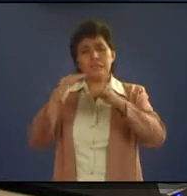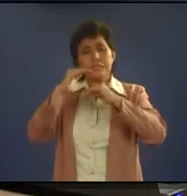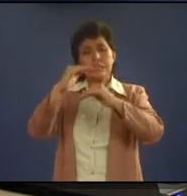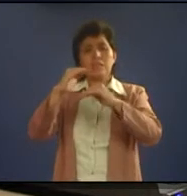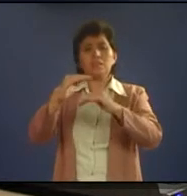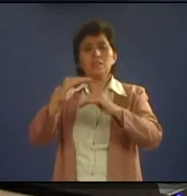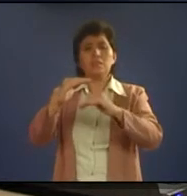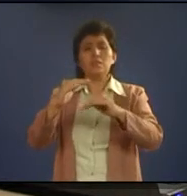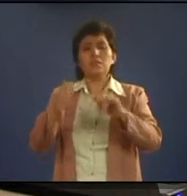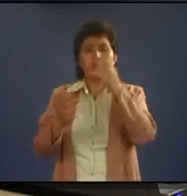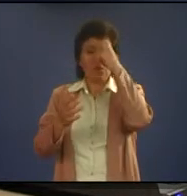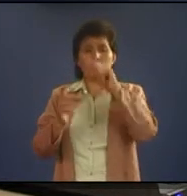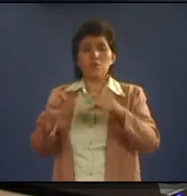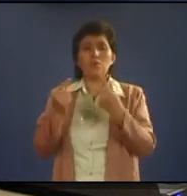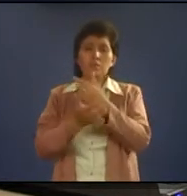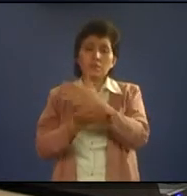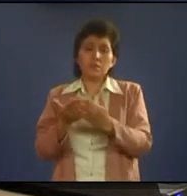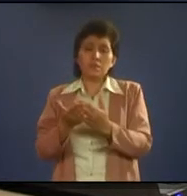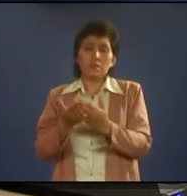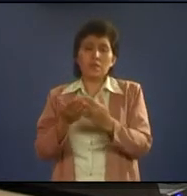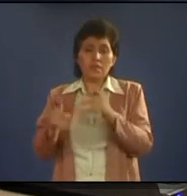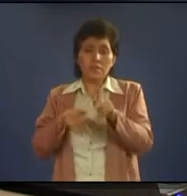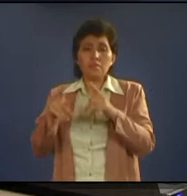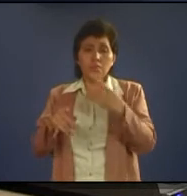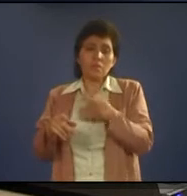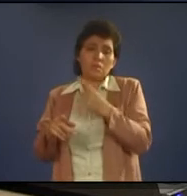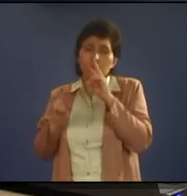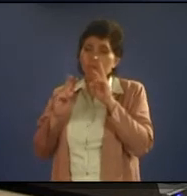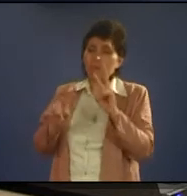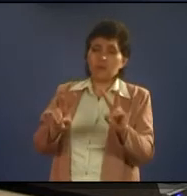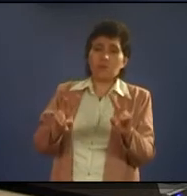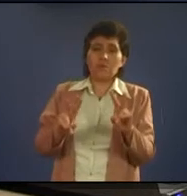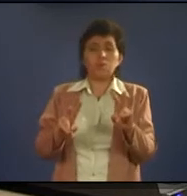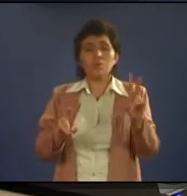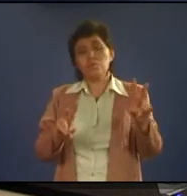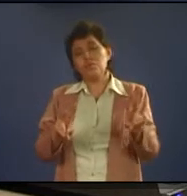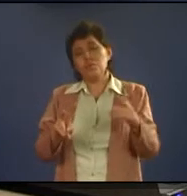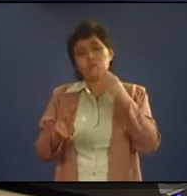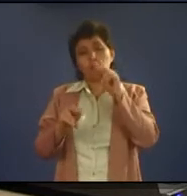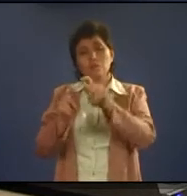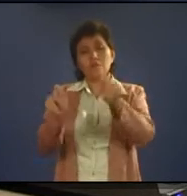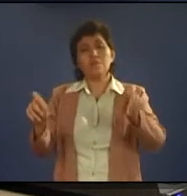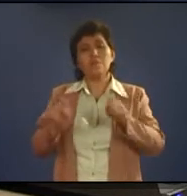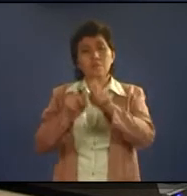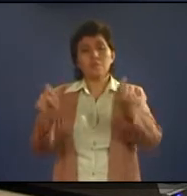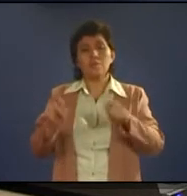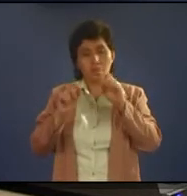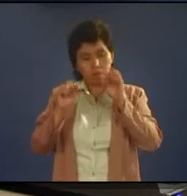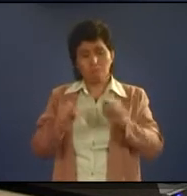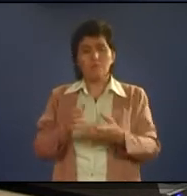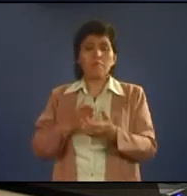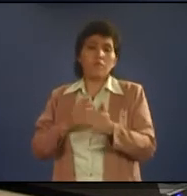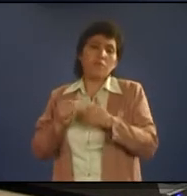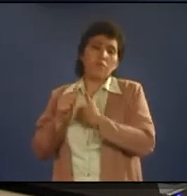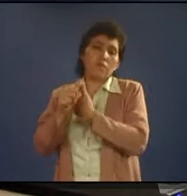like to go to fancy places. Now, if you are in that group, you have to follow as well, and you have to go to fancy